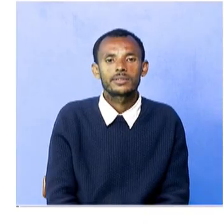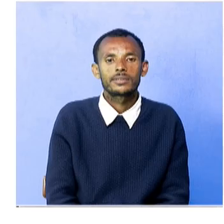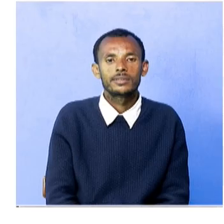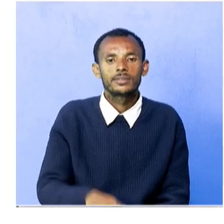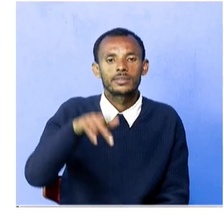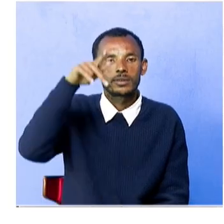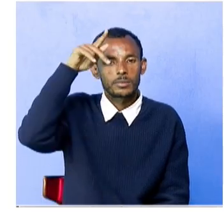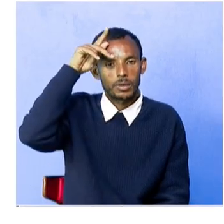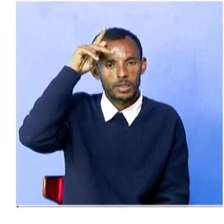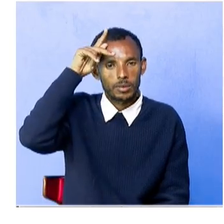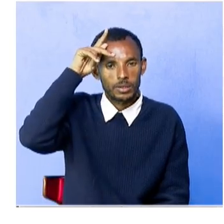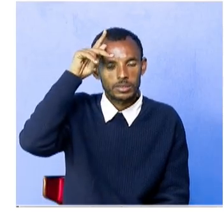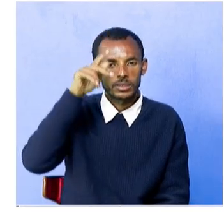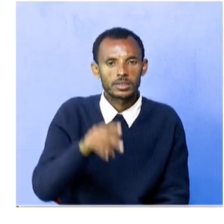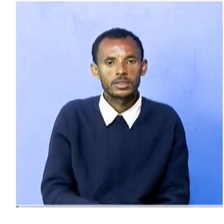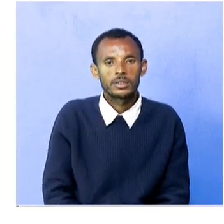Pythagoras